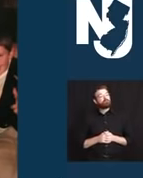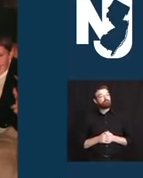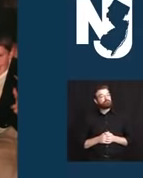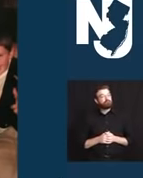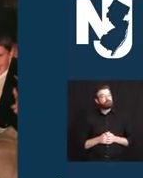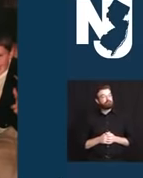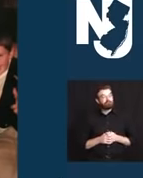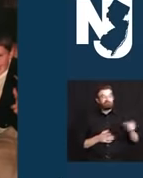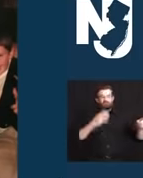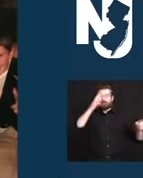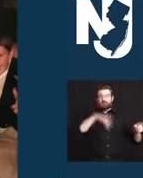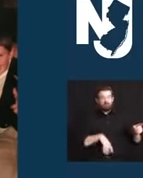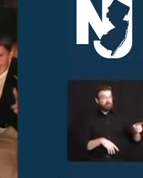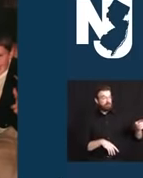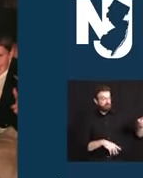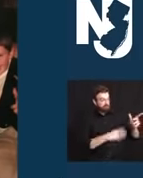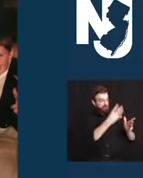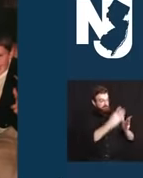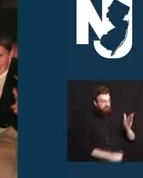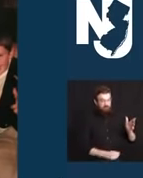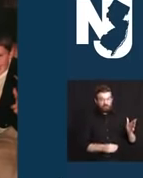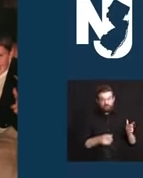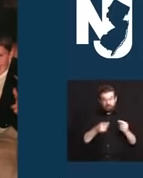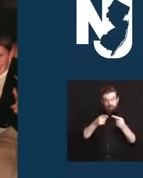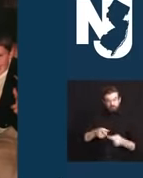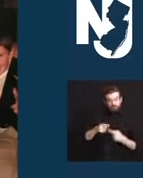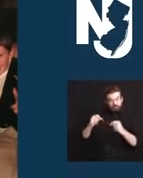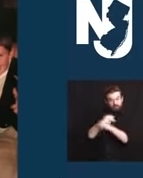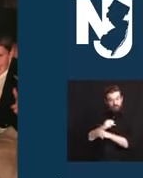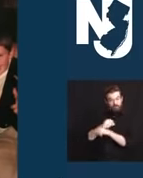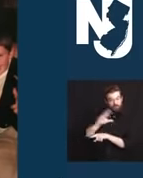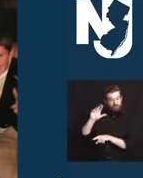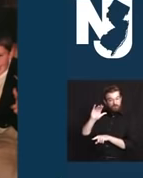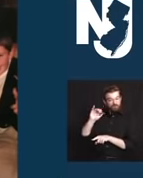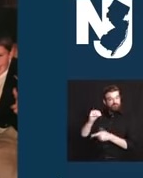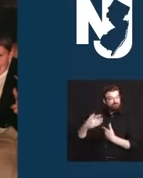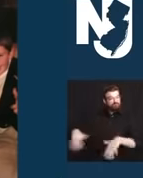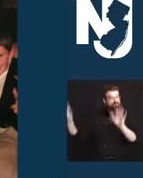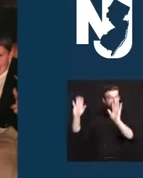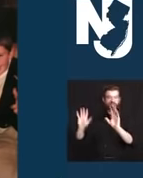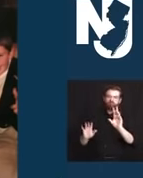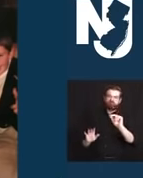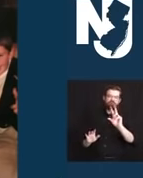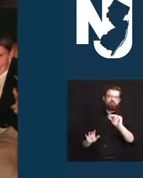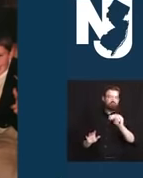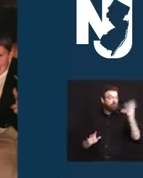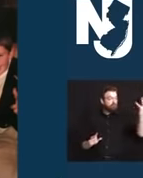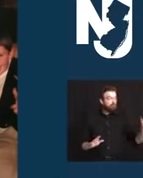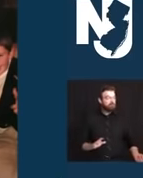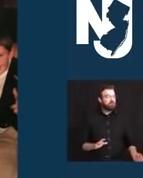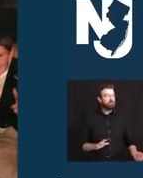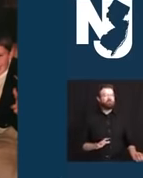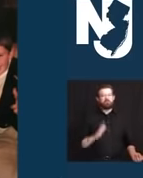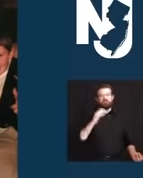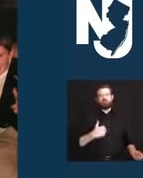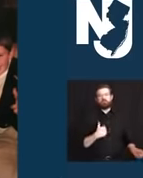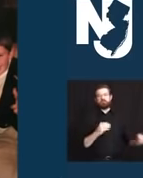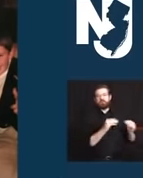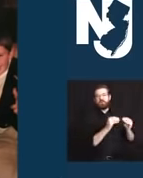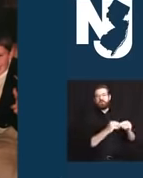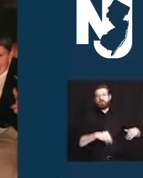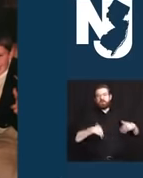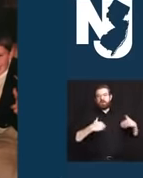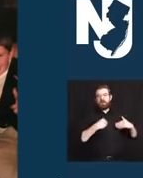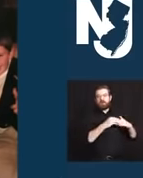new generation of leaders would emerge to carry on the banner of equality. We've seen them emerge over the past several